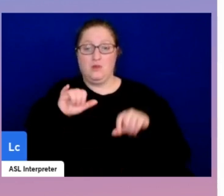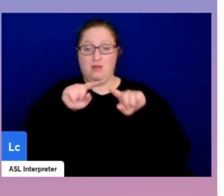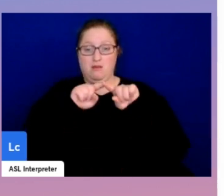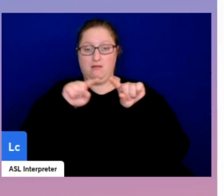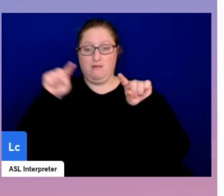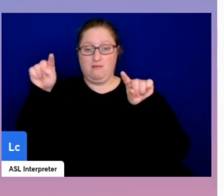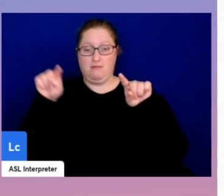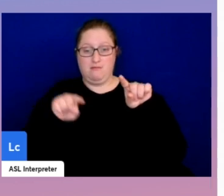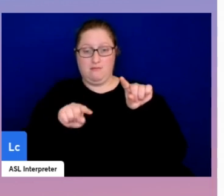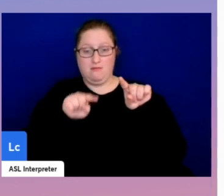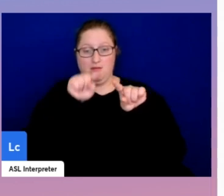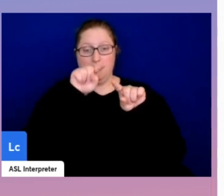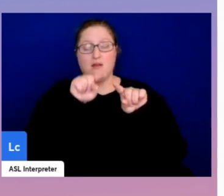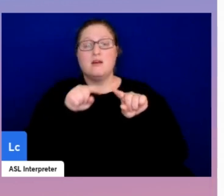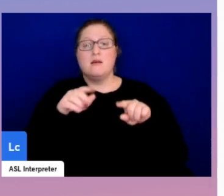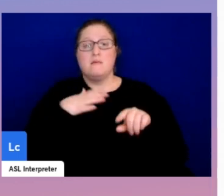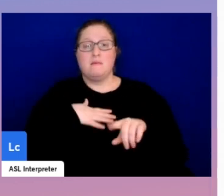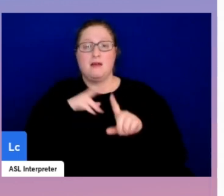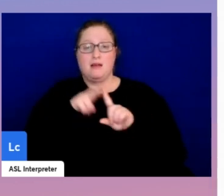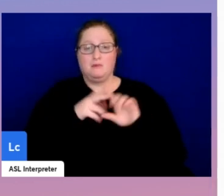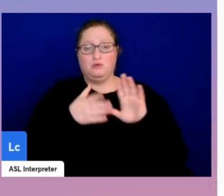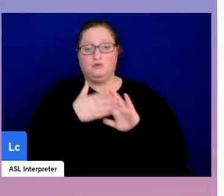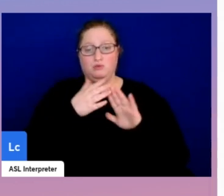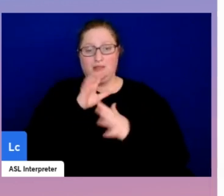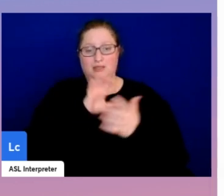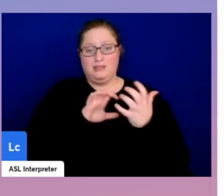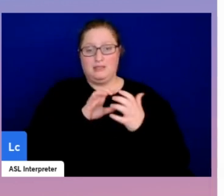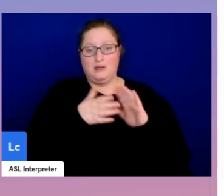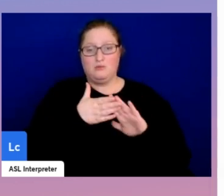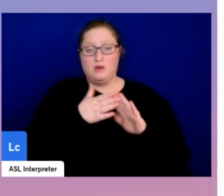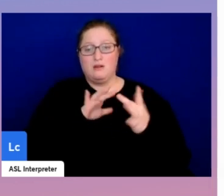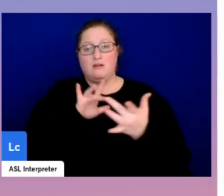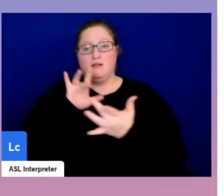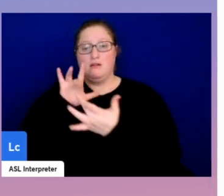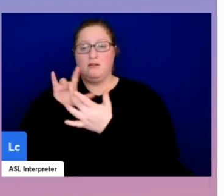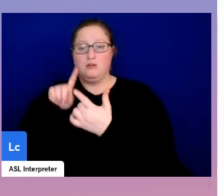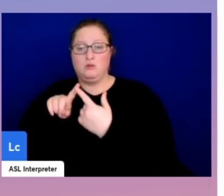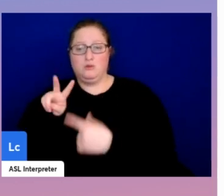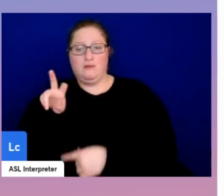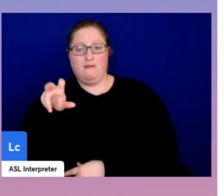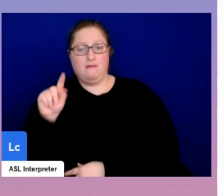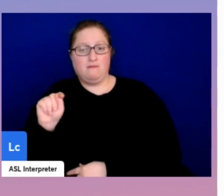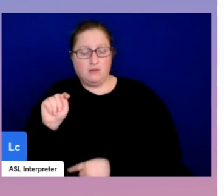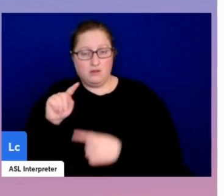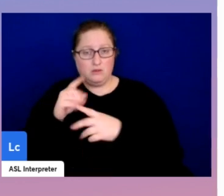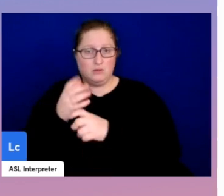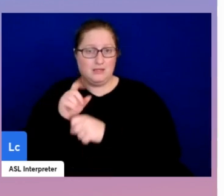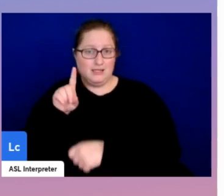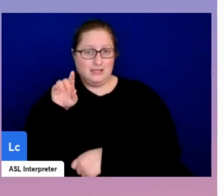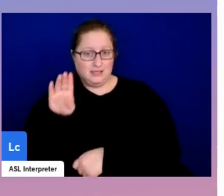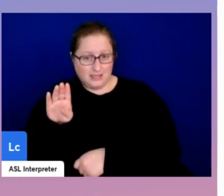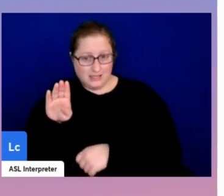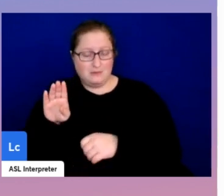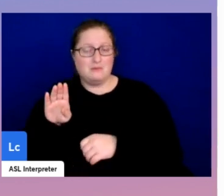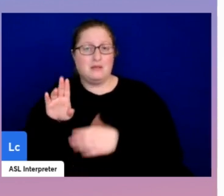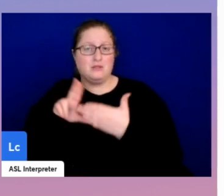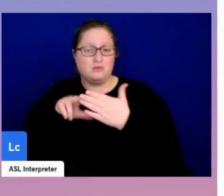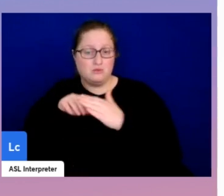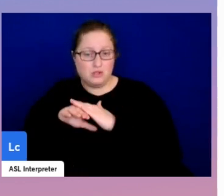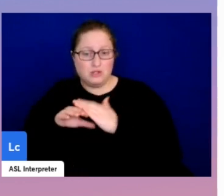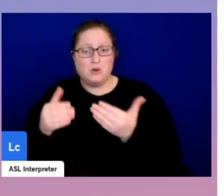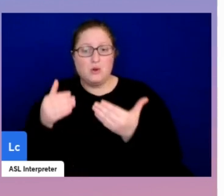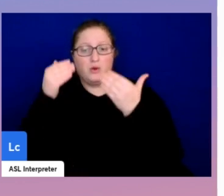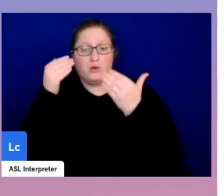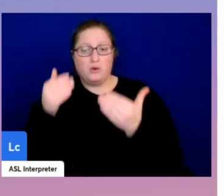recap, is that my application running in Cloud Run reaches out to Vault to get the database credentials. It then goes ahead